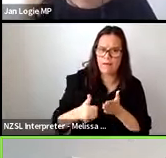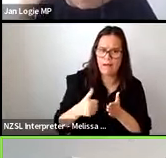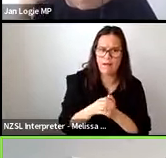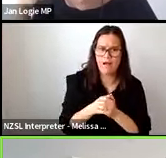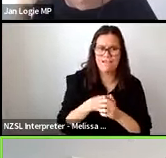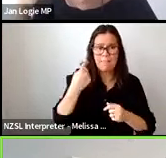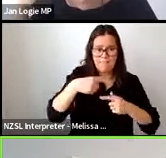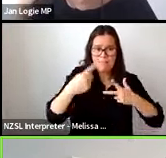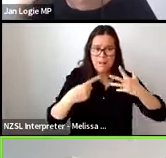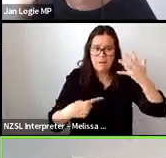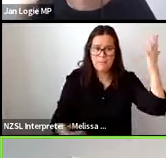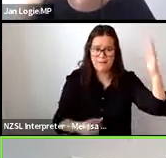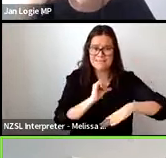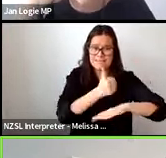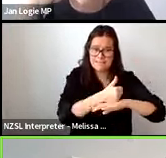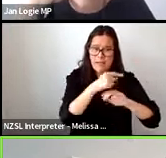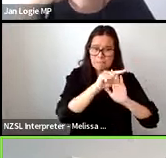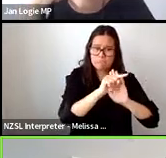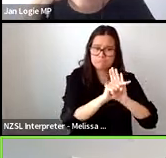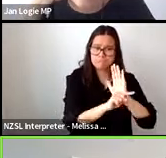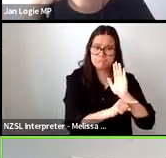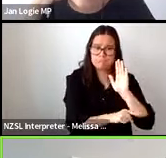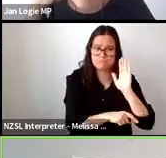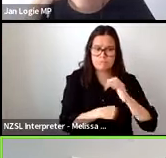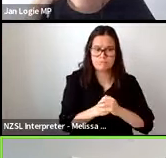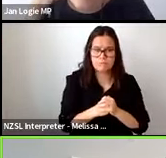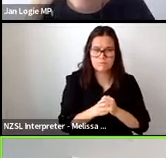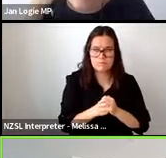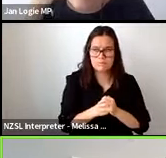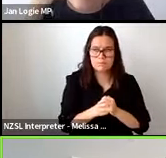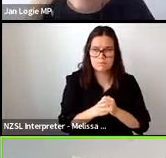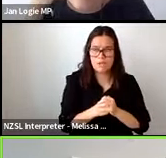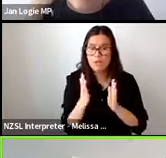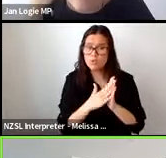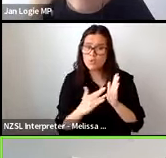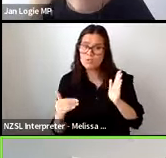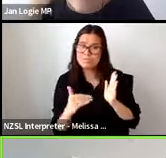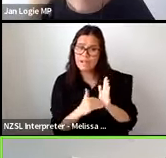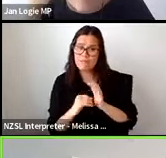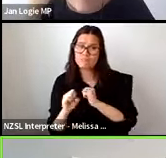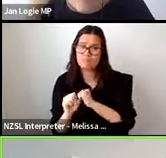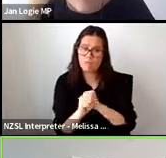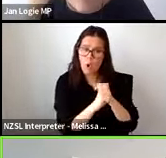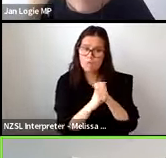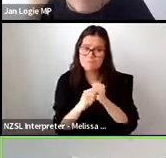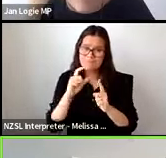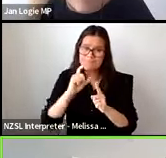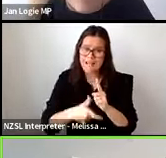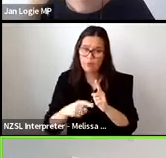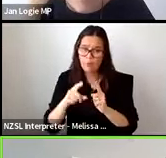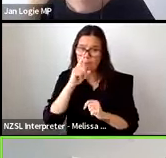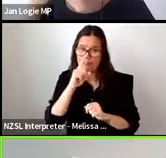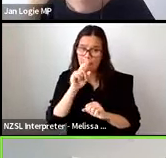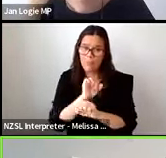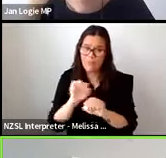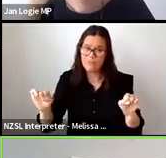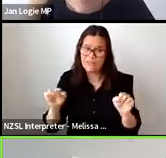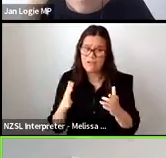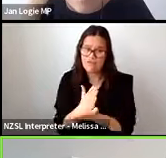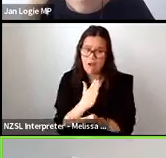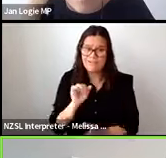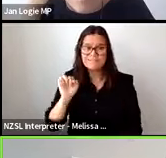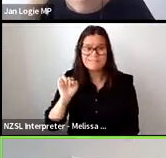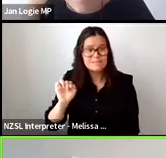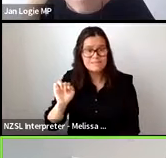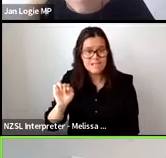that New Zealand has not made progress in promoting the rights of people with disabilities, because it has.